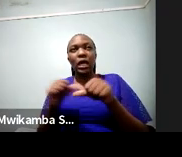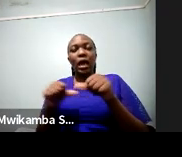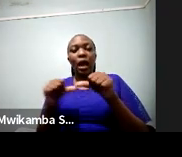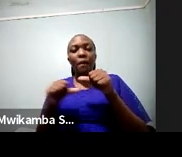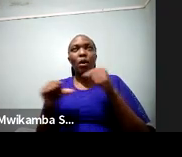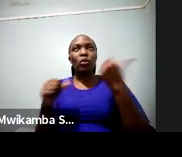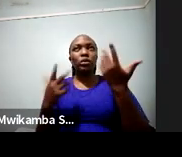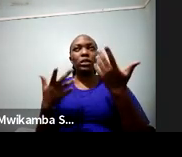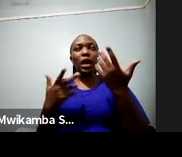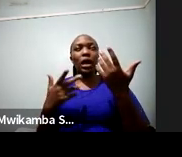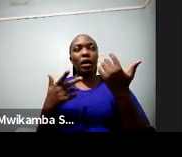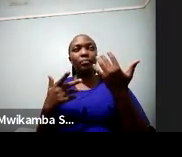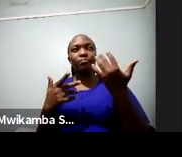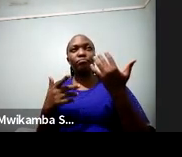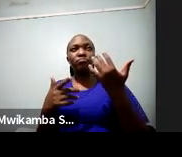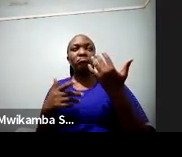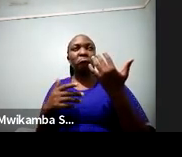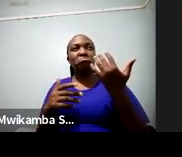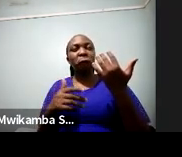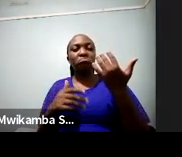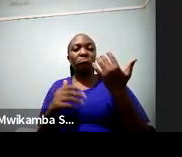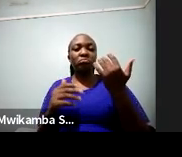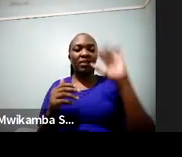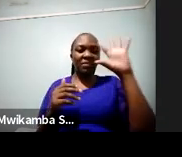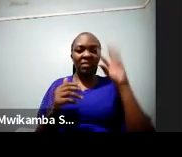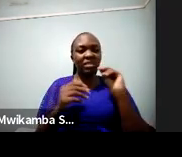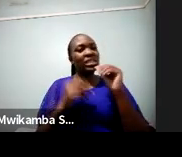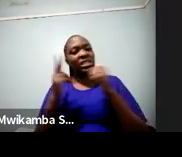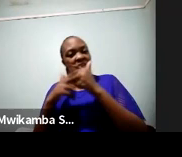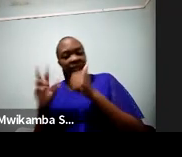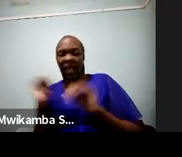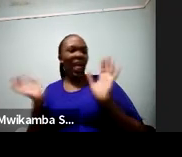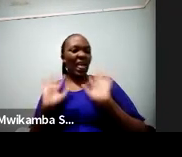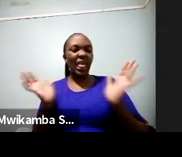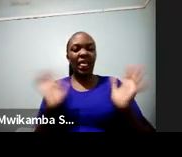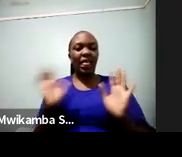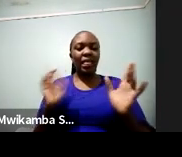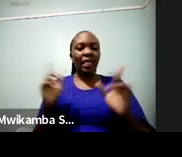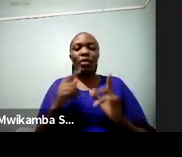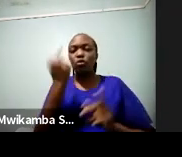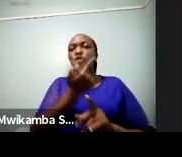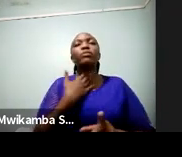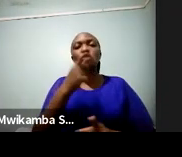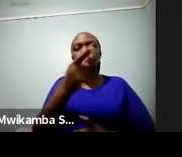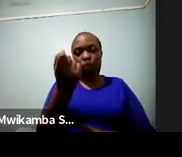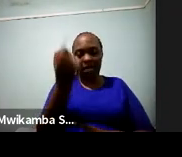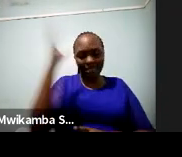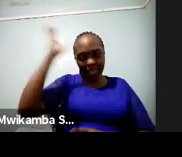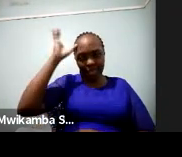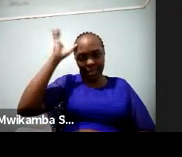but we're trying to get the concept. So once we get the concept, we'll see how it can help us to get what we